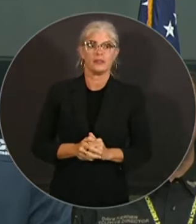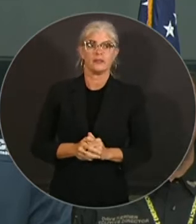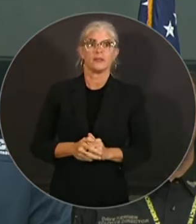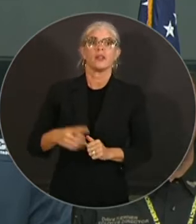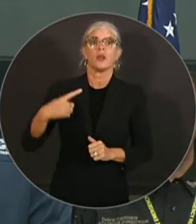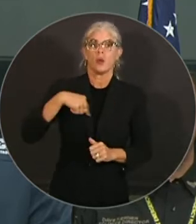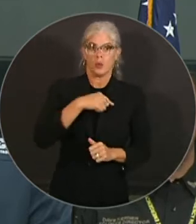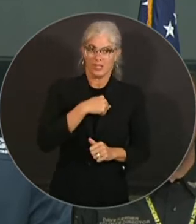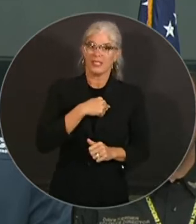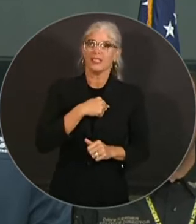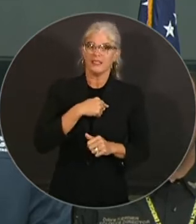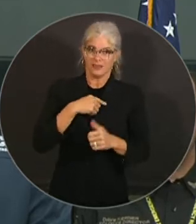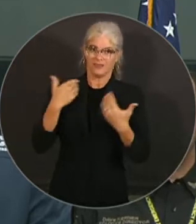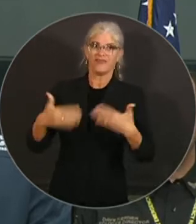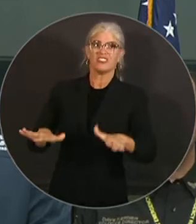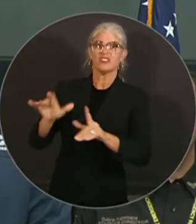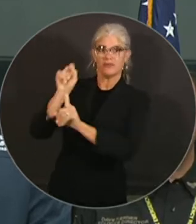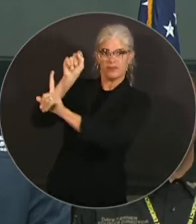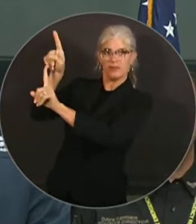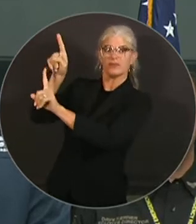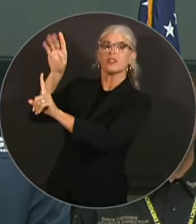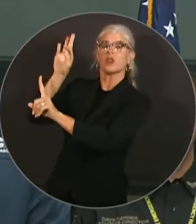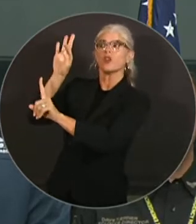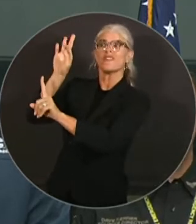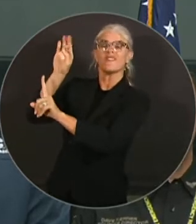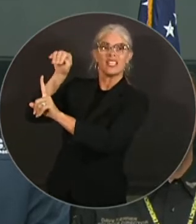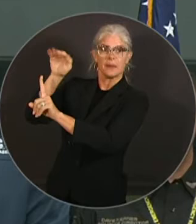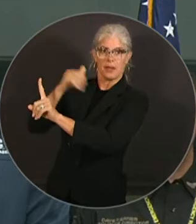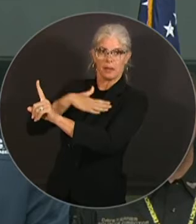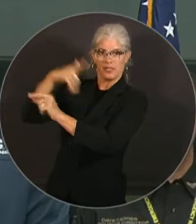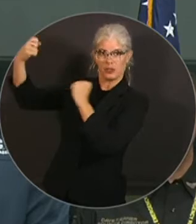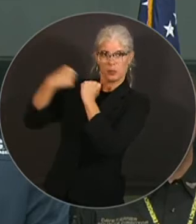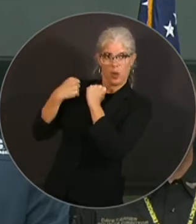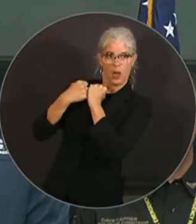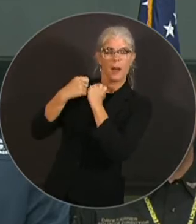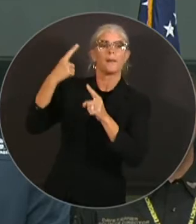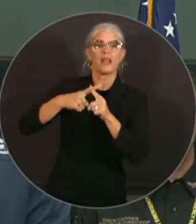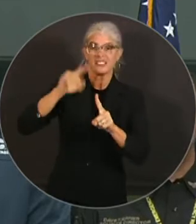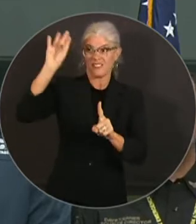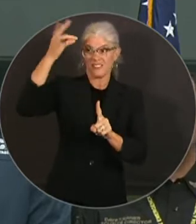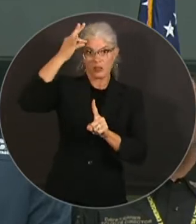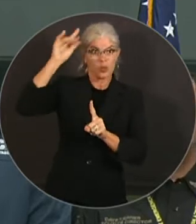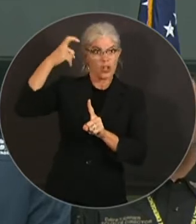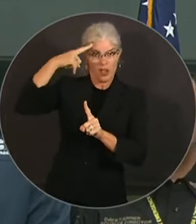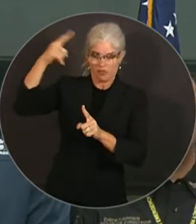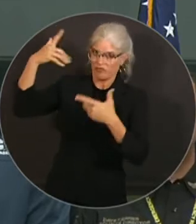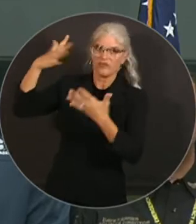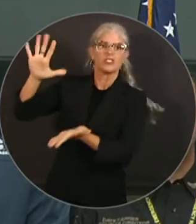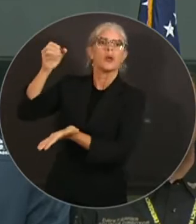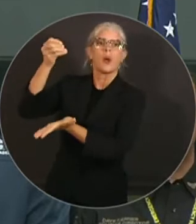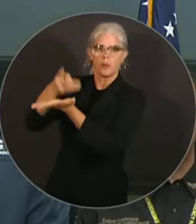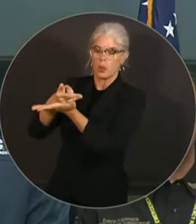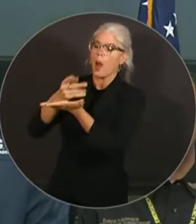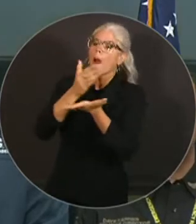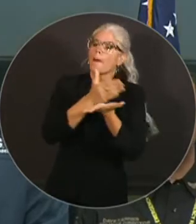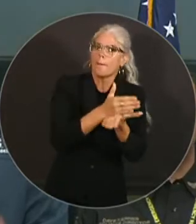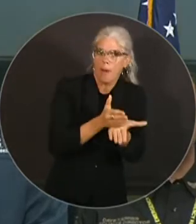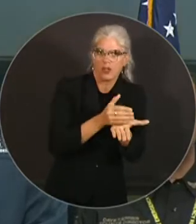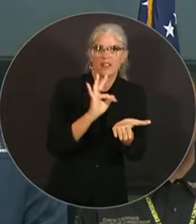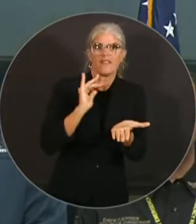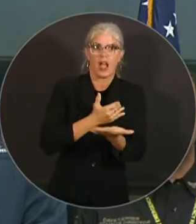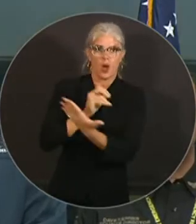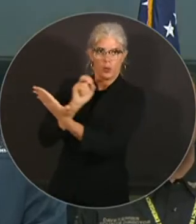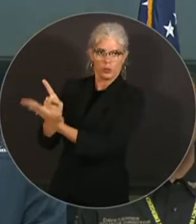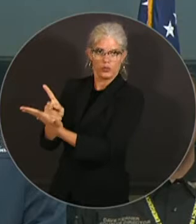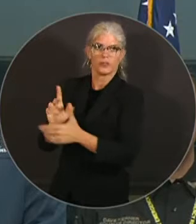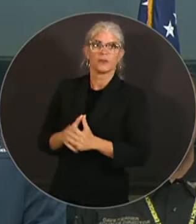from FEMA for support, and the federal government has approved a portion of our request for pre-landfall items, and we